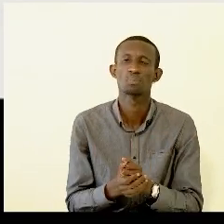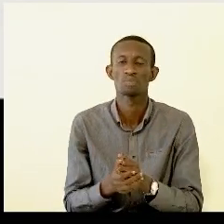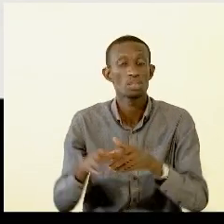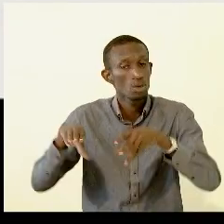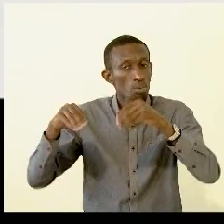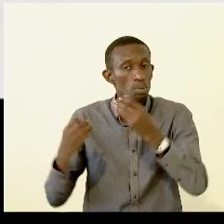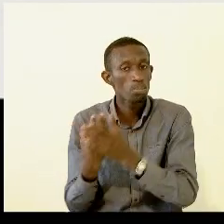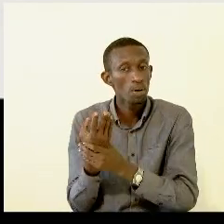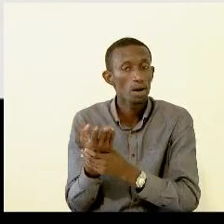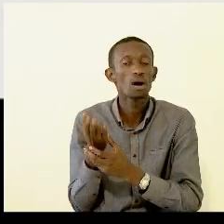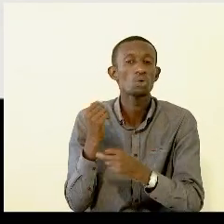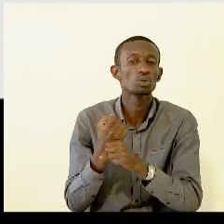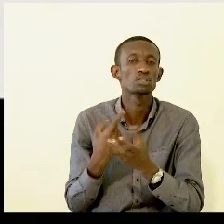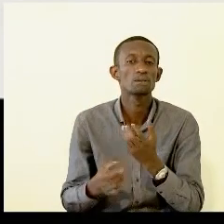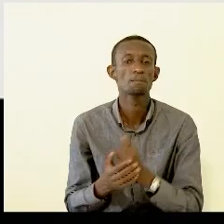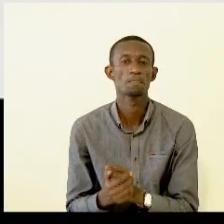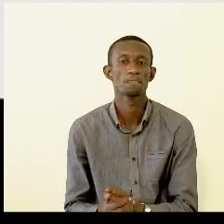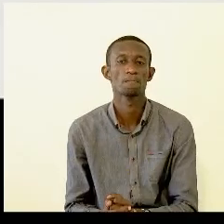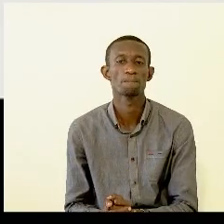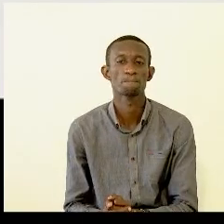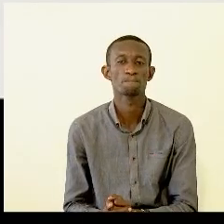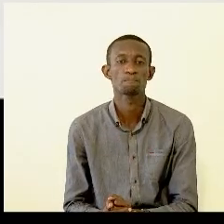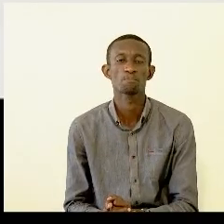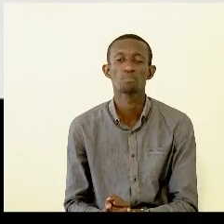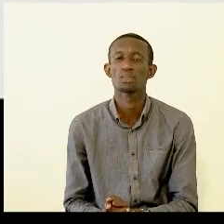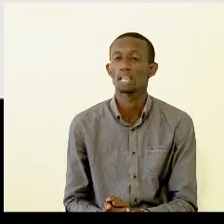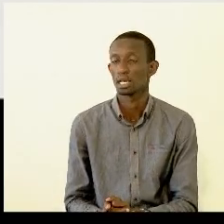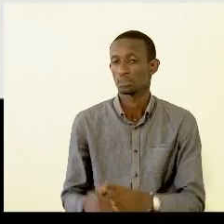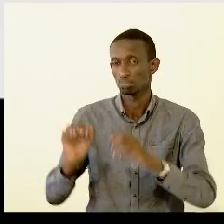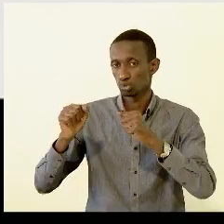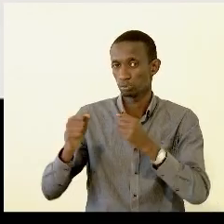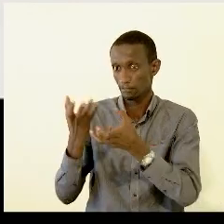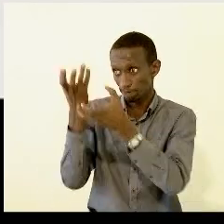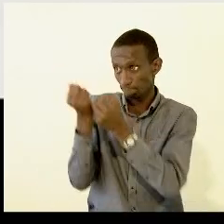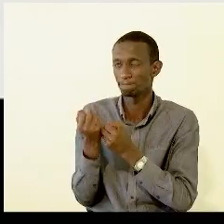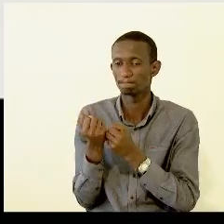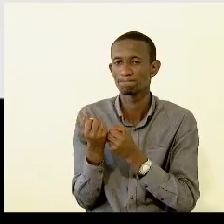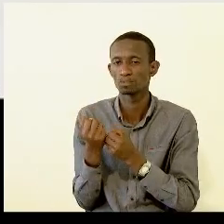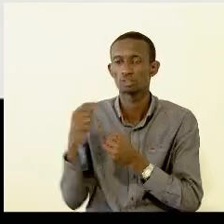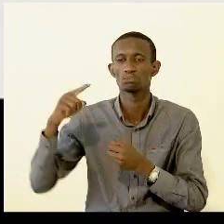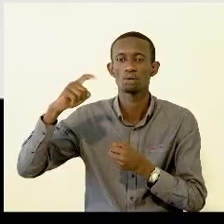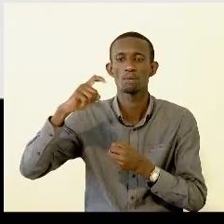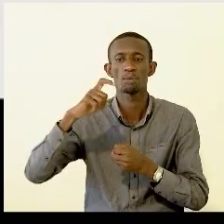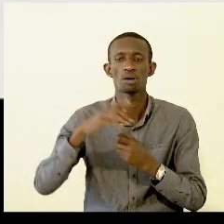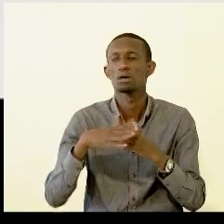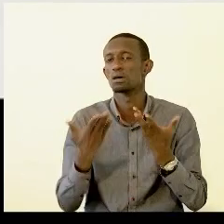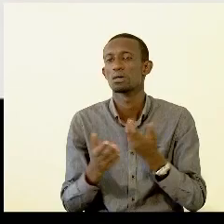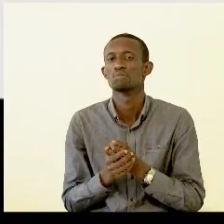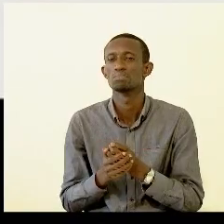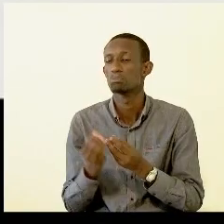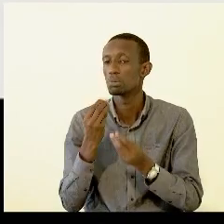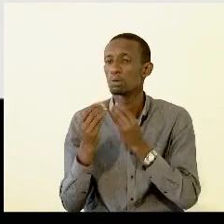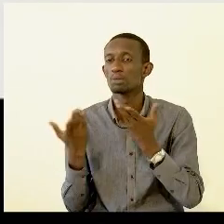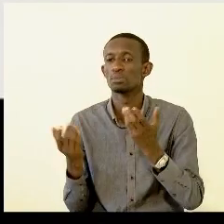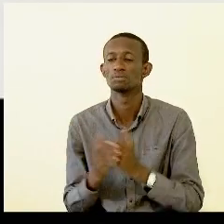do which live there, that means they are able to catch insects and use them as the source of